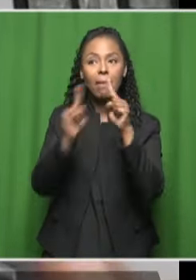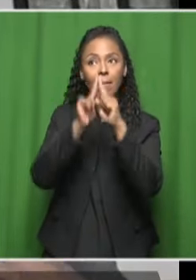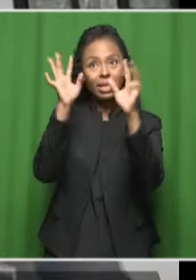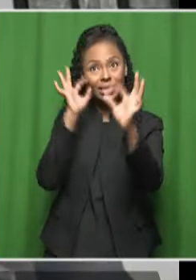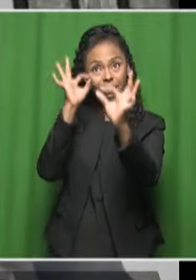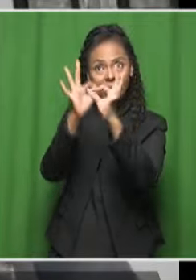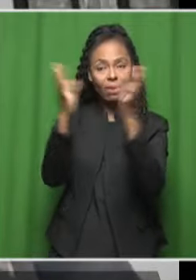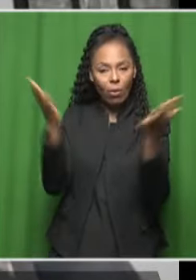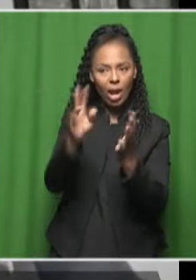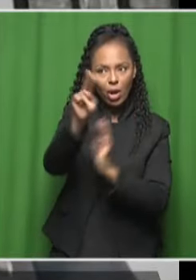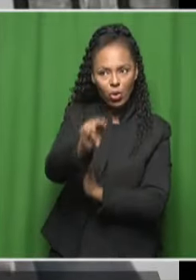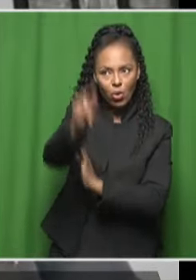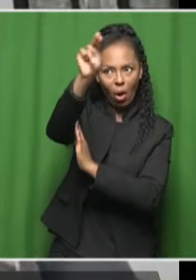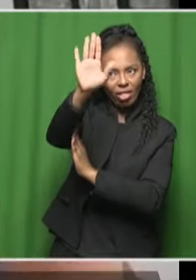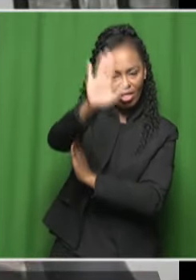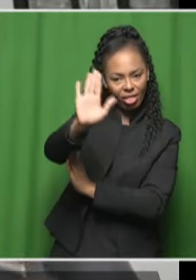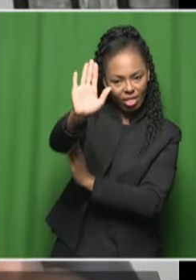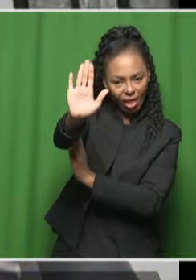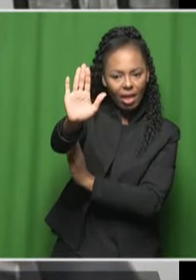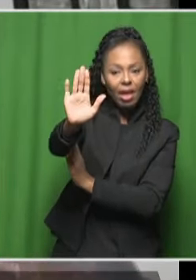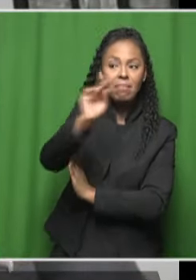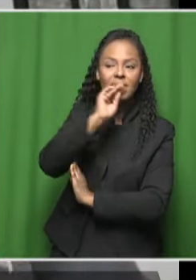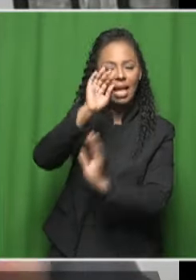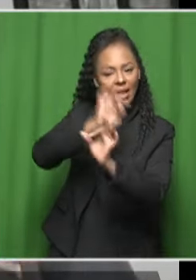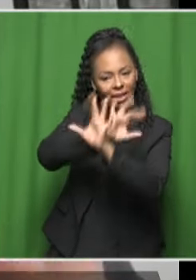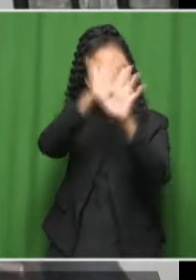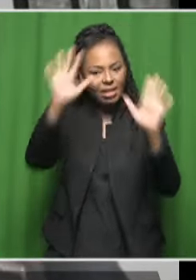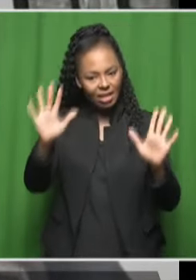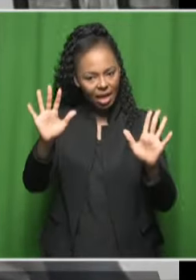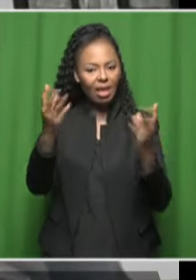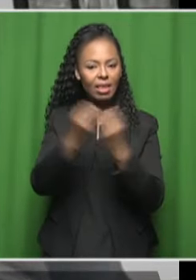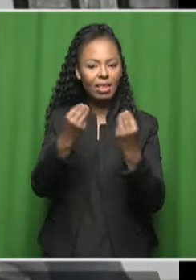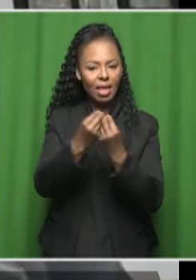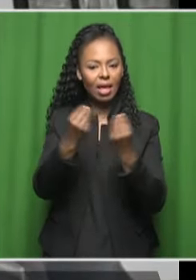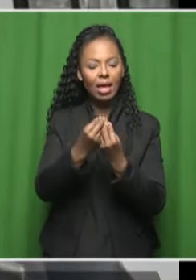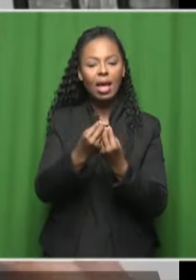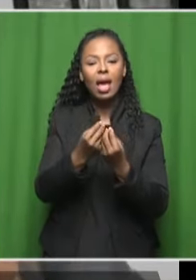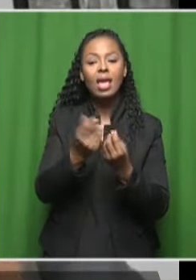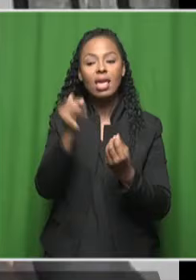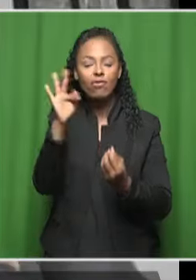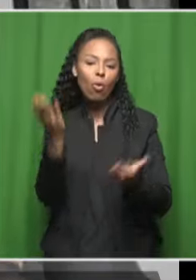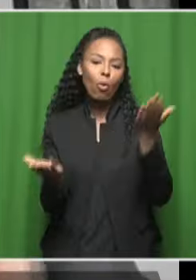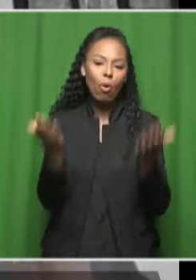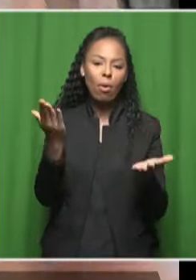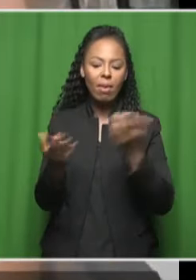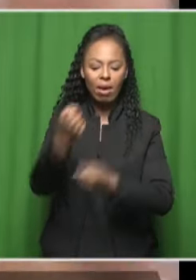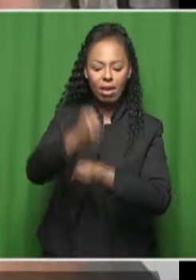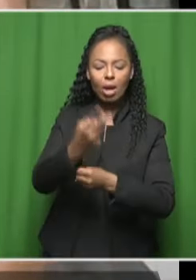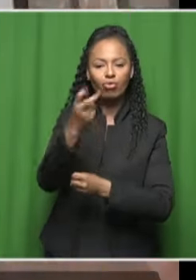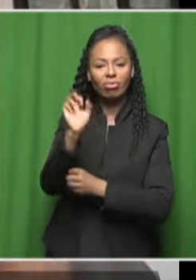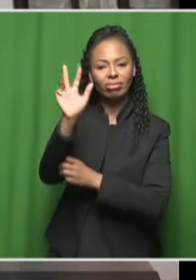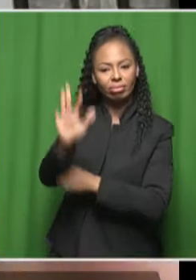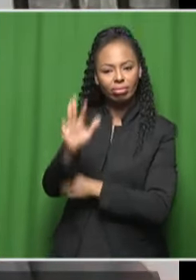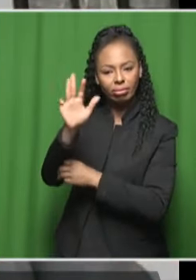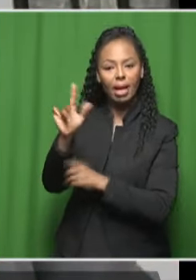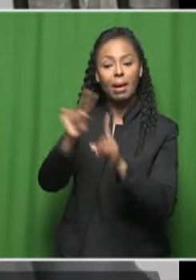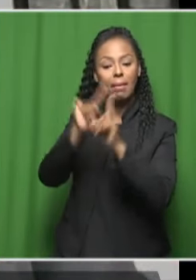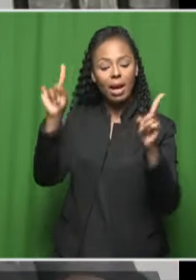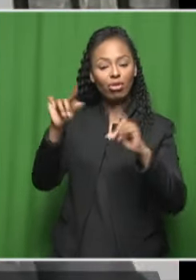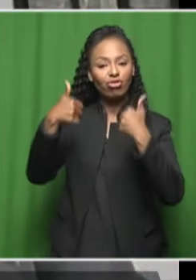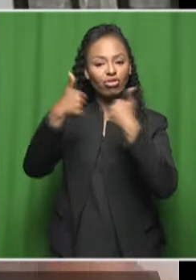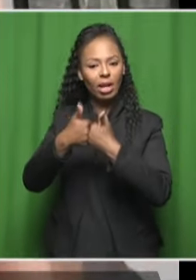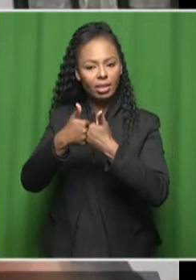is also a clear sign of how stable things have become compared to 2019. The challenge would be maintain